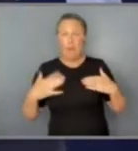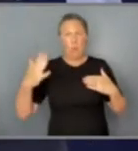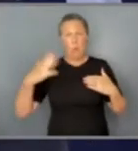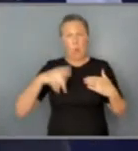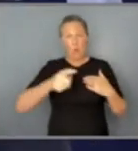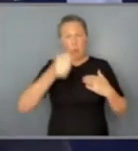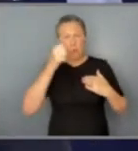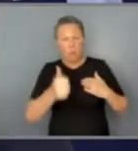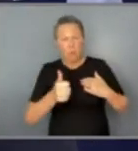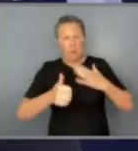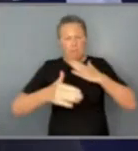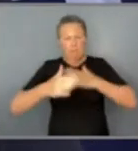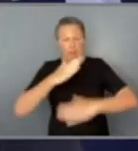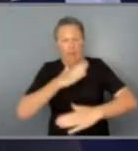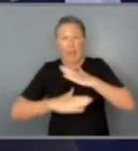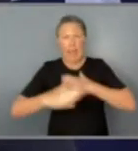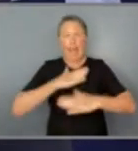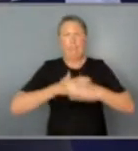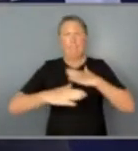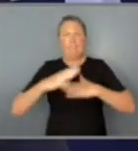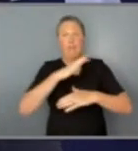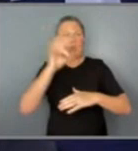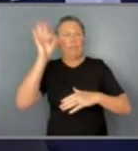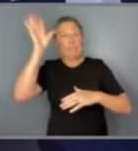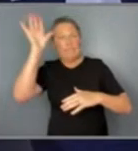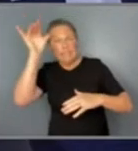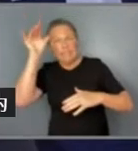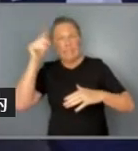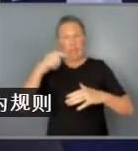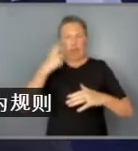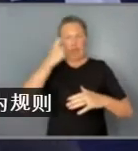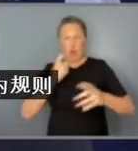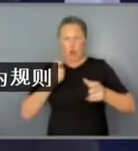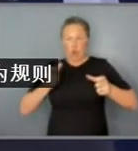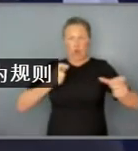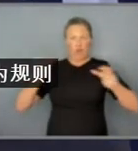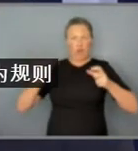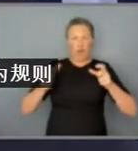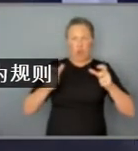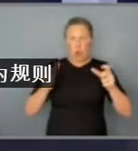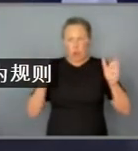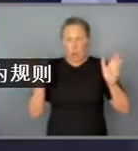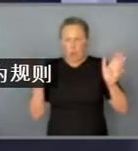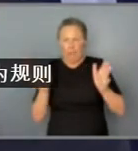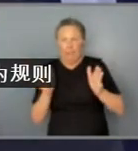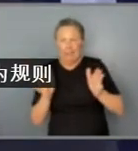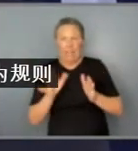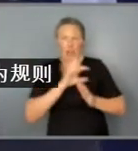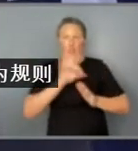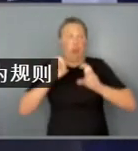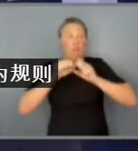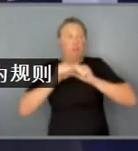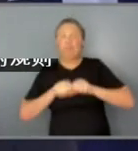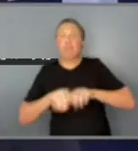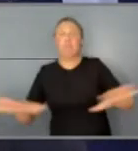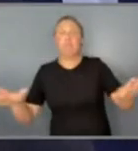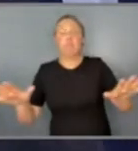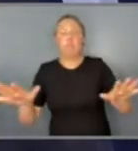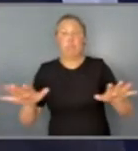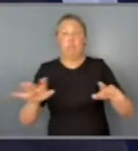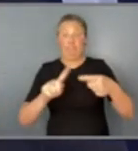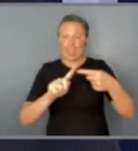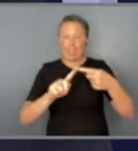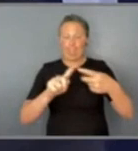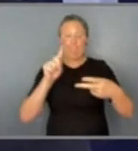us moderate the pace of infection and how it moves across the community. The second area is,